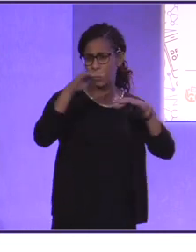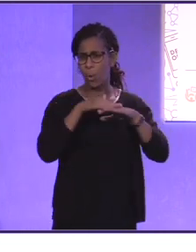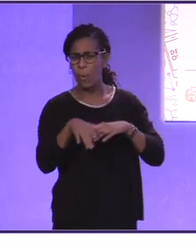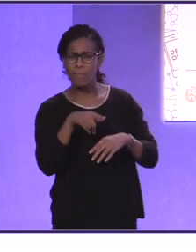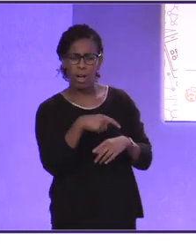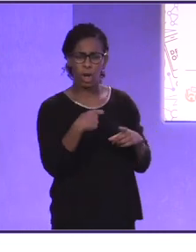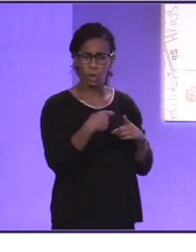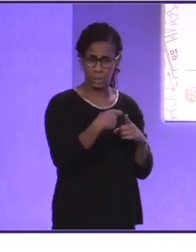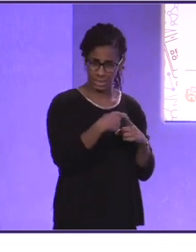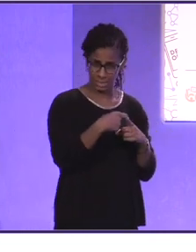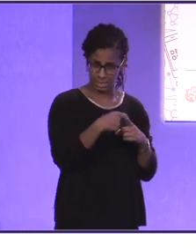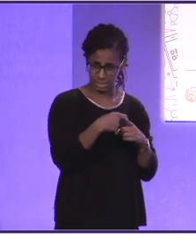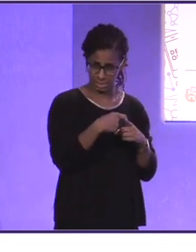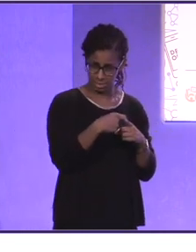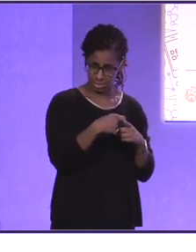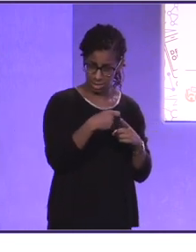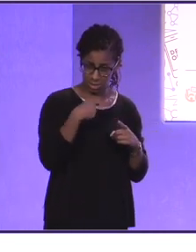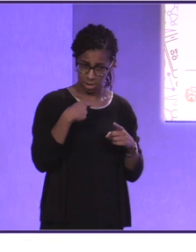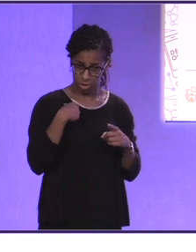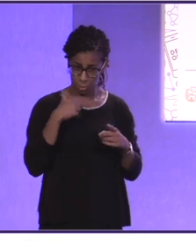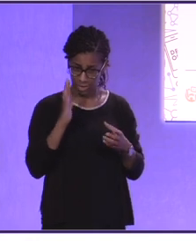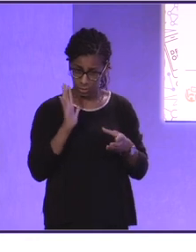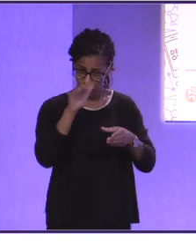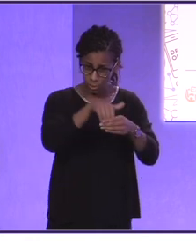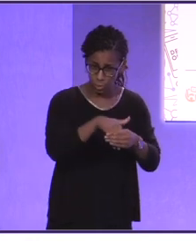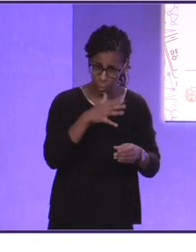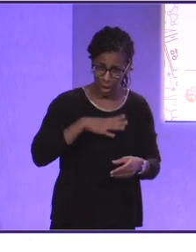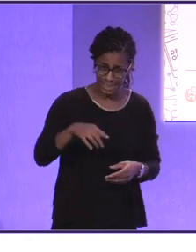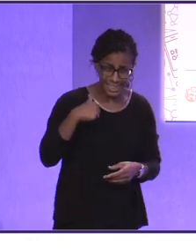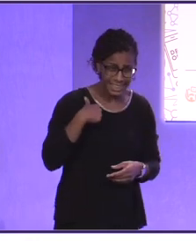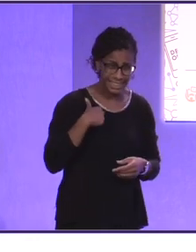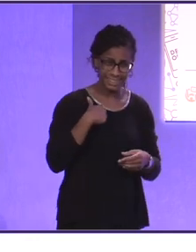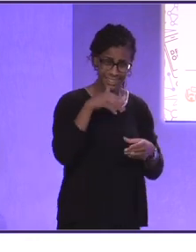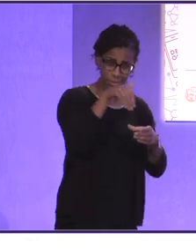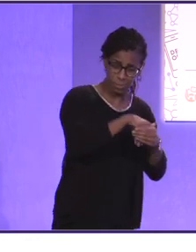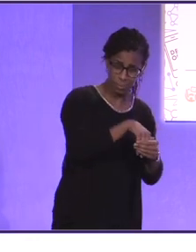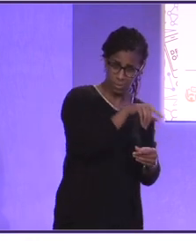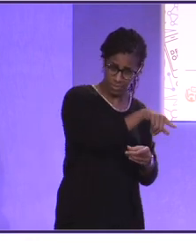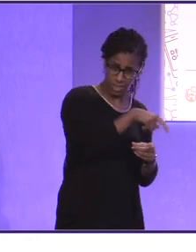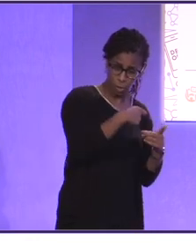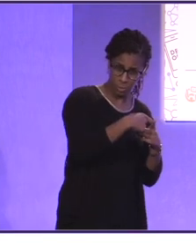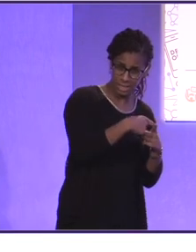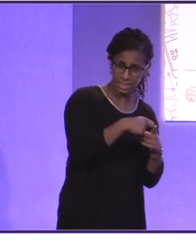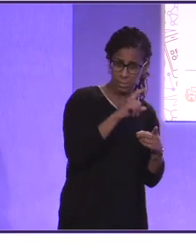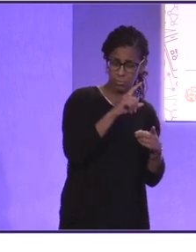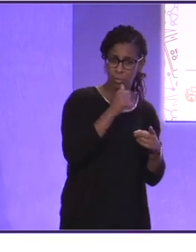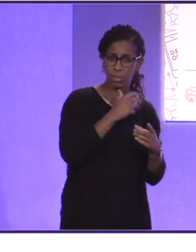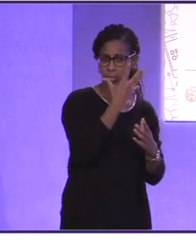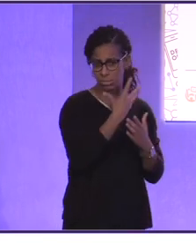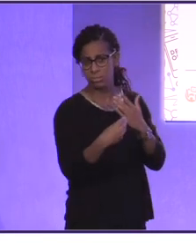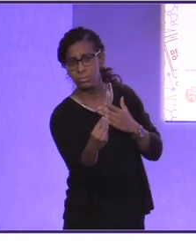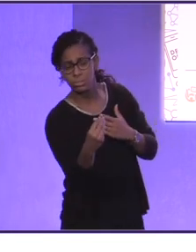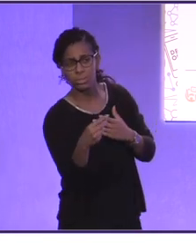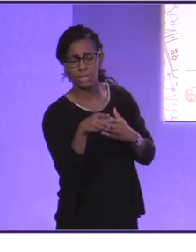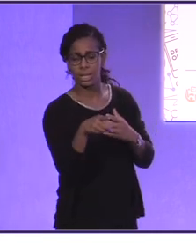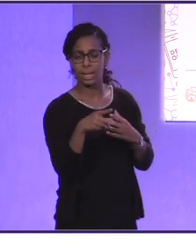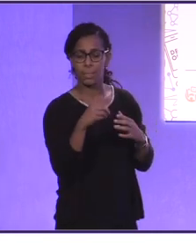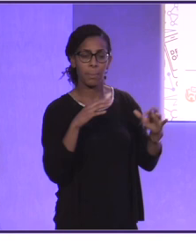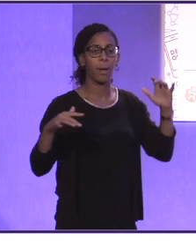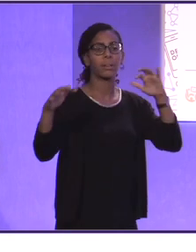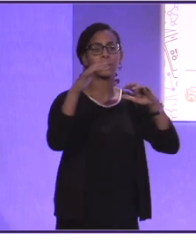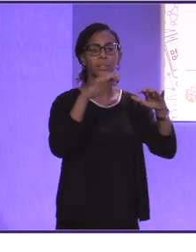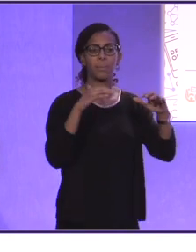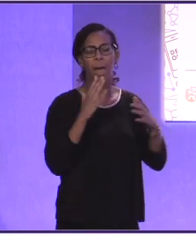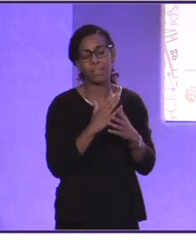Like, do I really need to play around with Kubernetes? Let me not get engulfed in the buzz. Again, I was like,